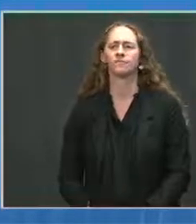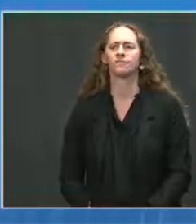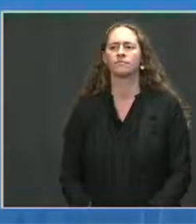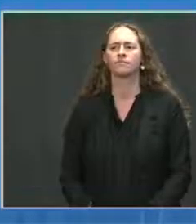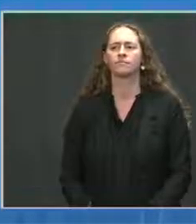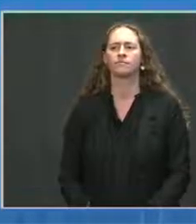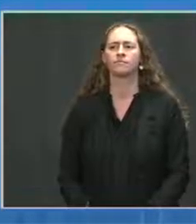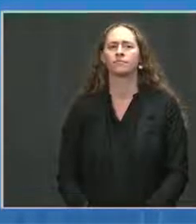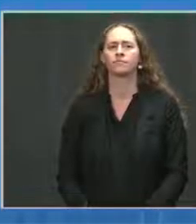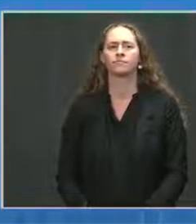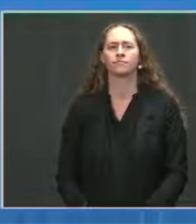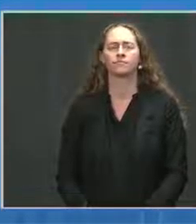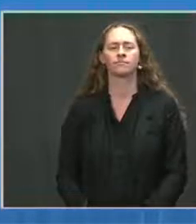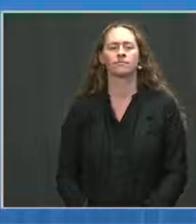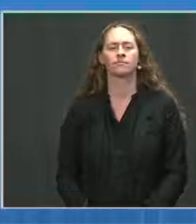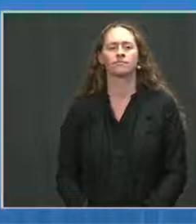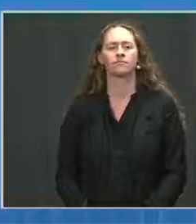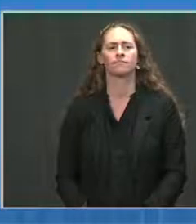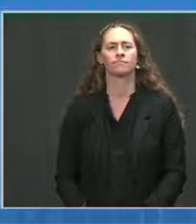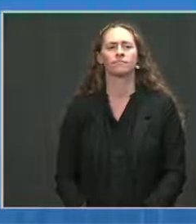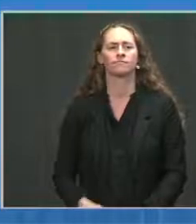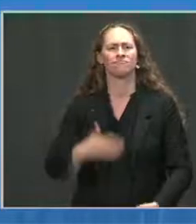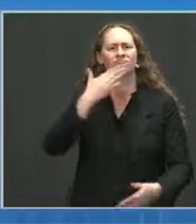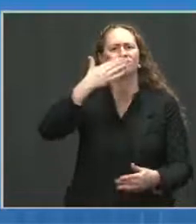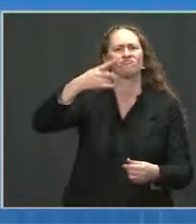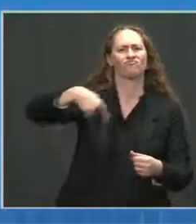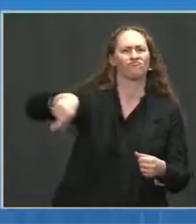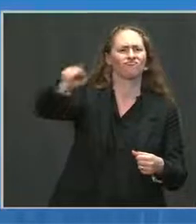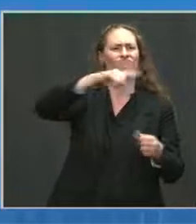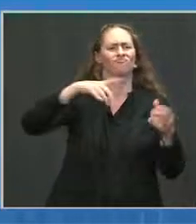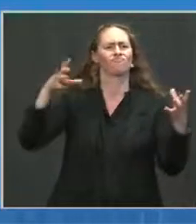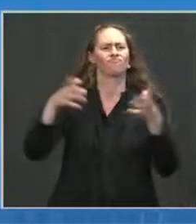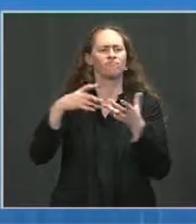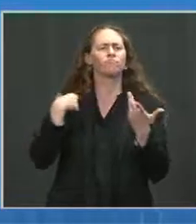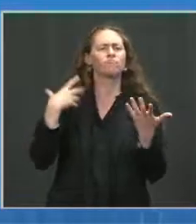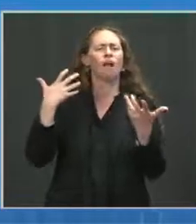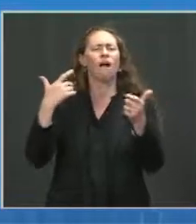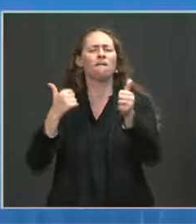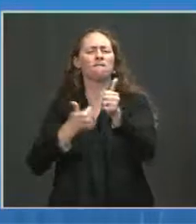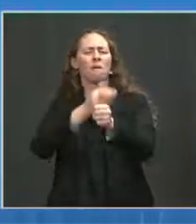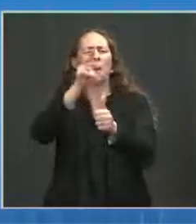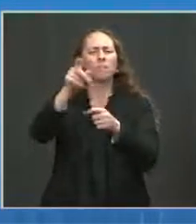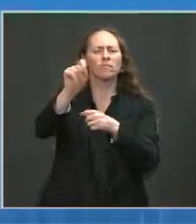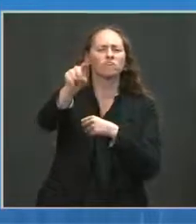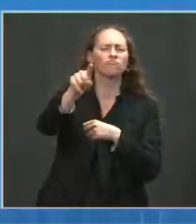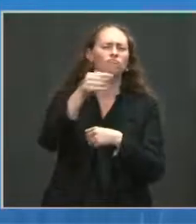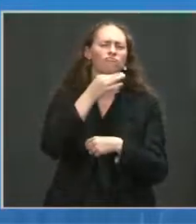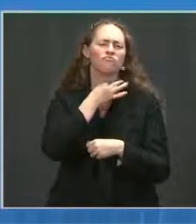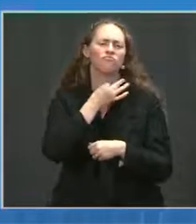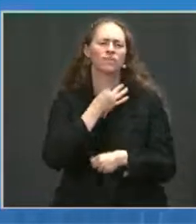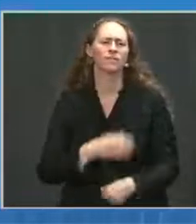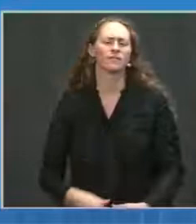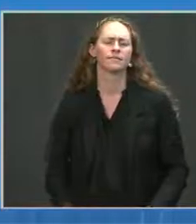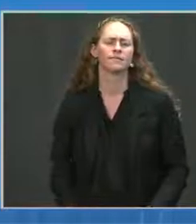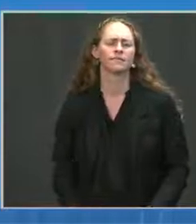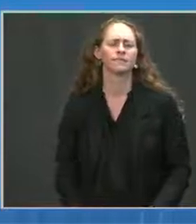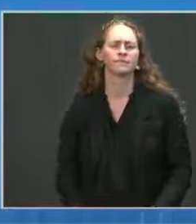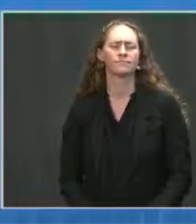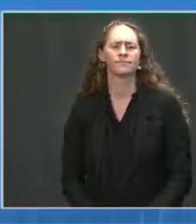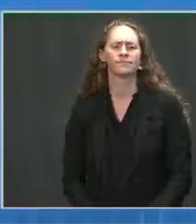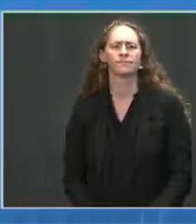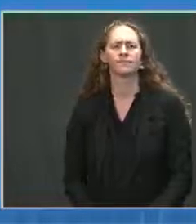Thank you all for doing this. I'm just following up on Jeff Mason's question earlier for you, Jeff Zients, on the